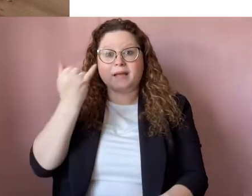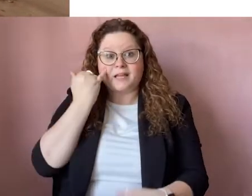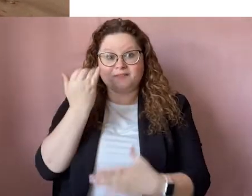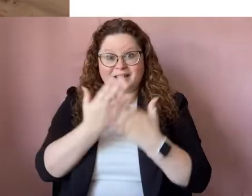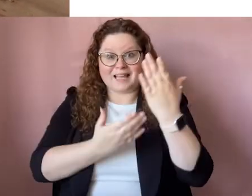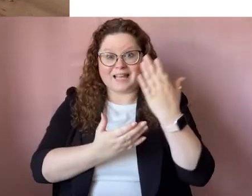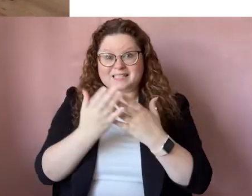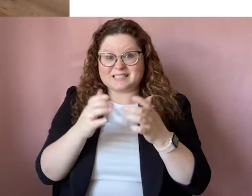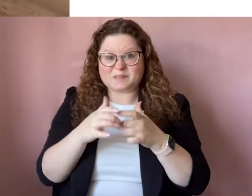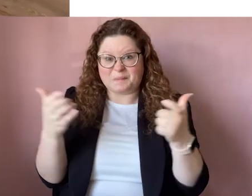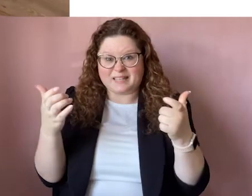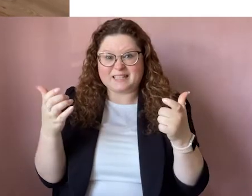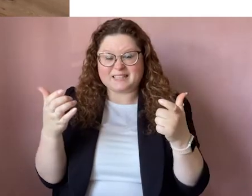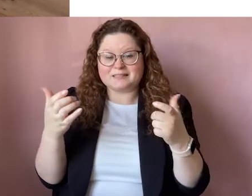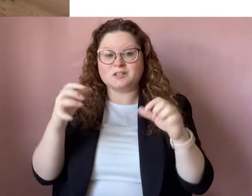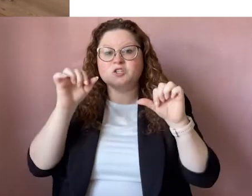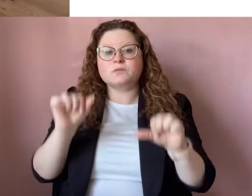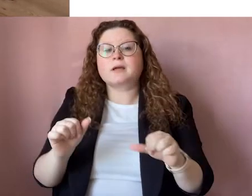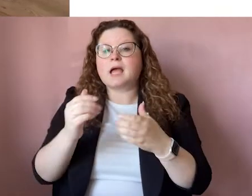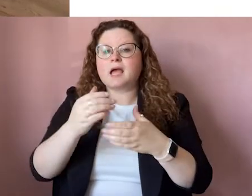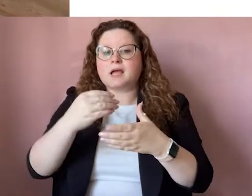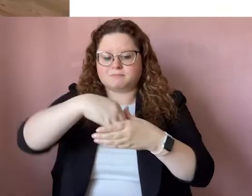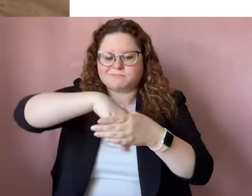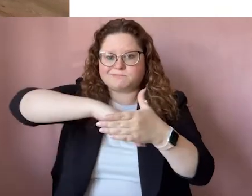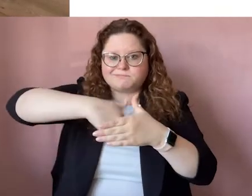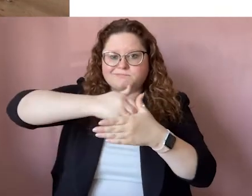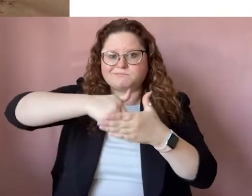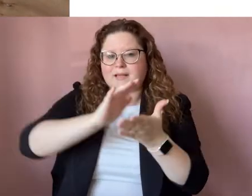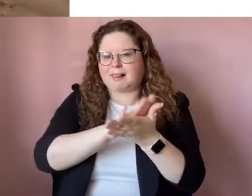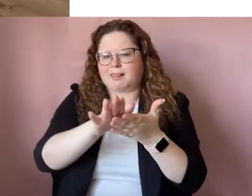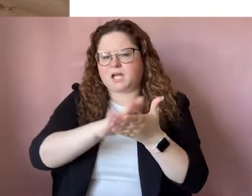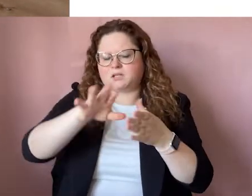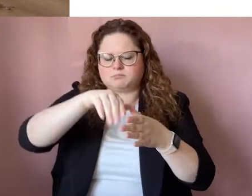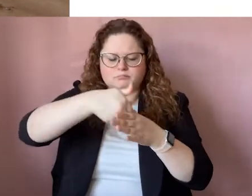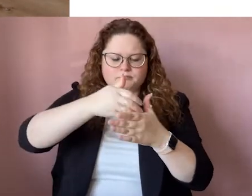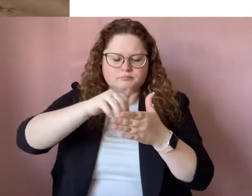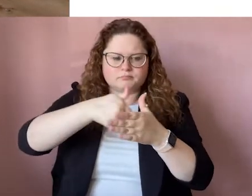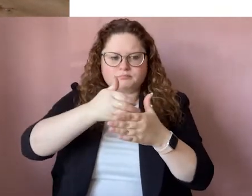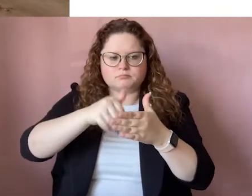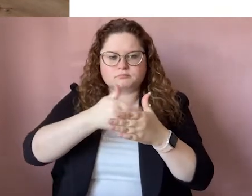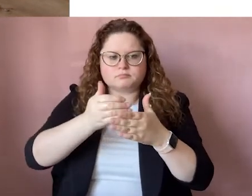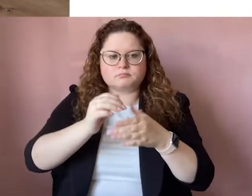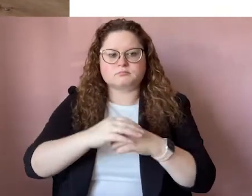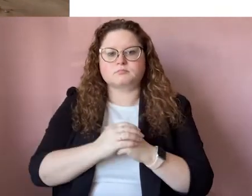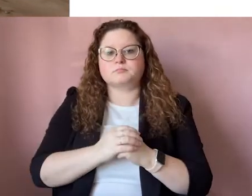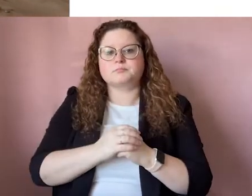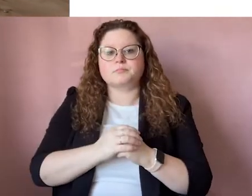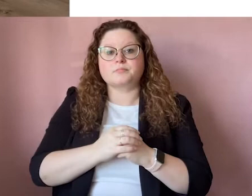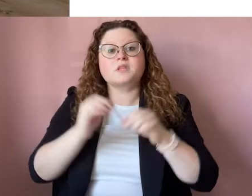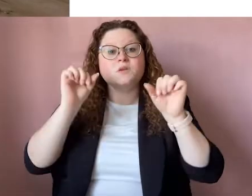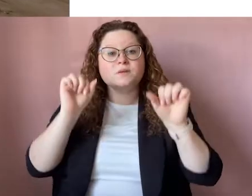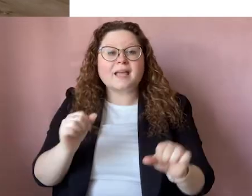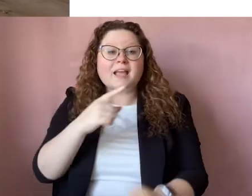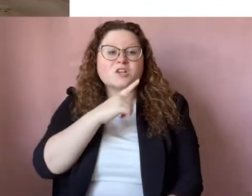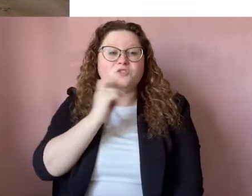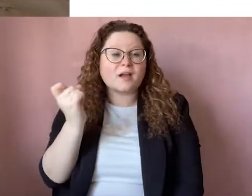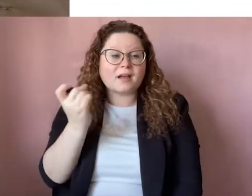actually hand wash these, and it is quite easy to do. Again, you can pop some dry stuff in